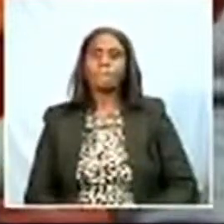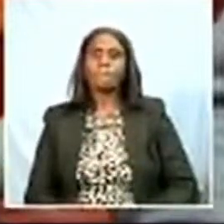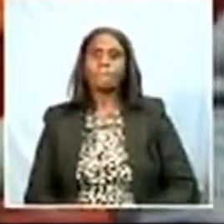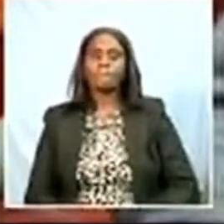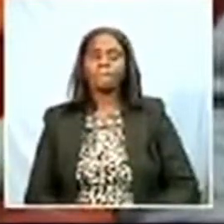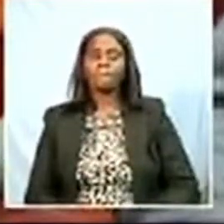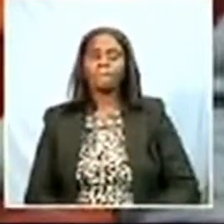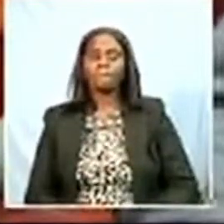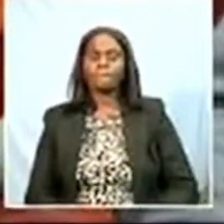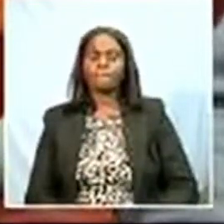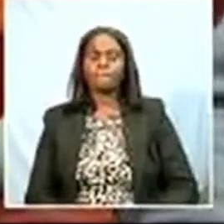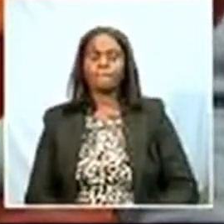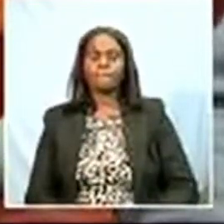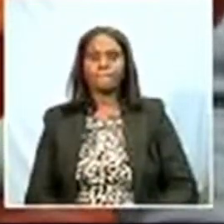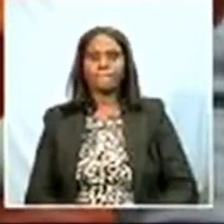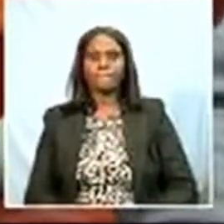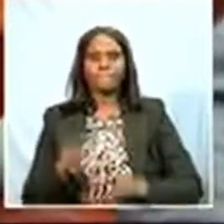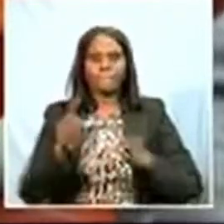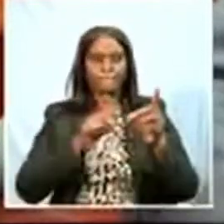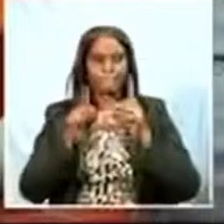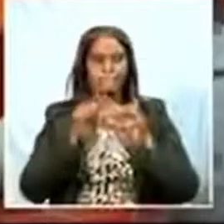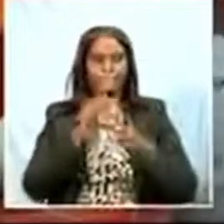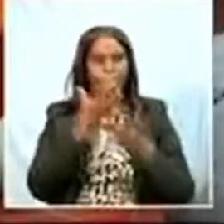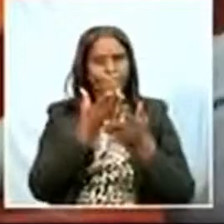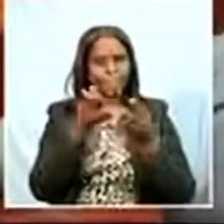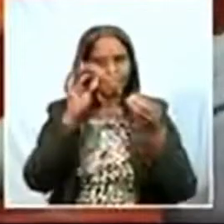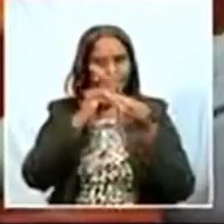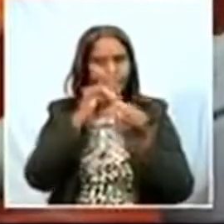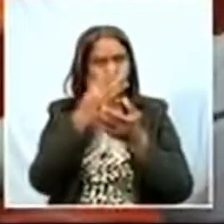Okay, Director here would want to add on something.